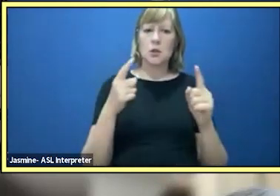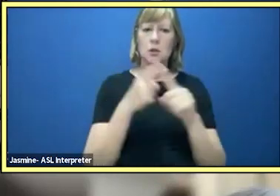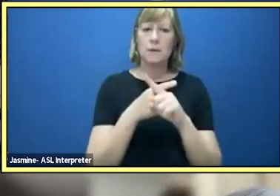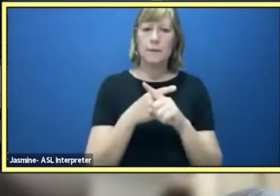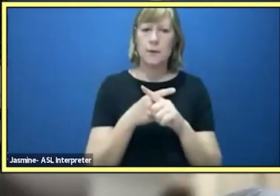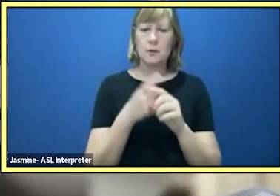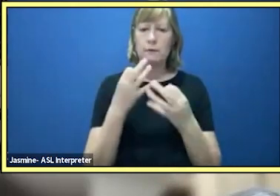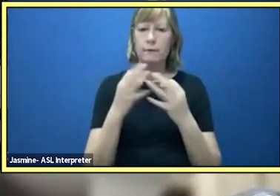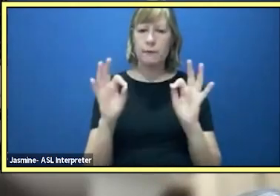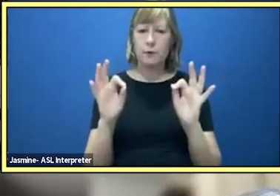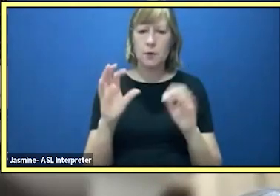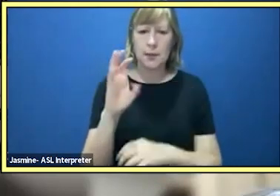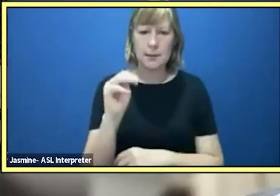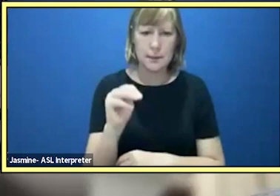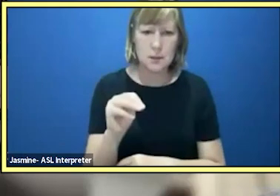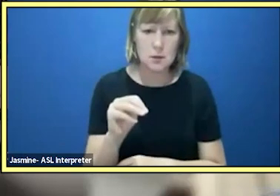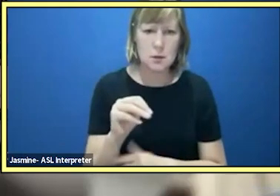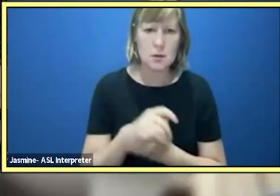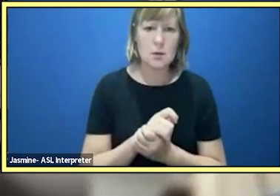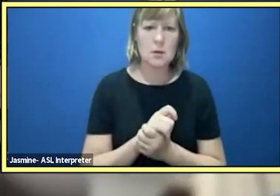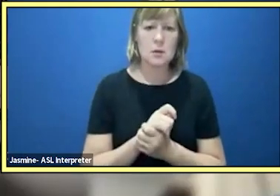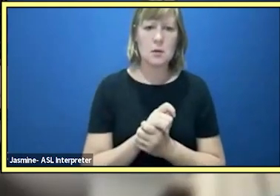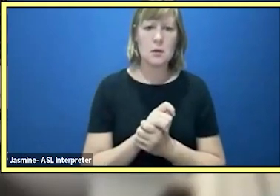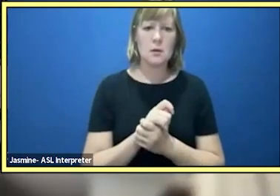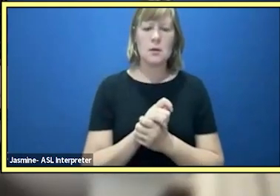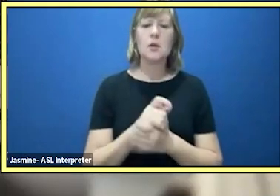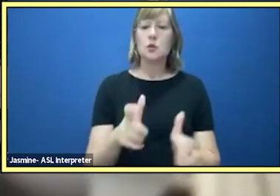is a requirement.